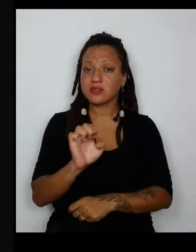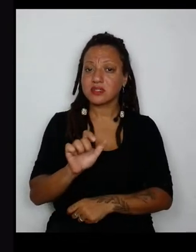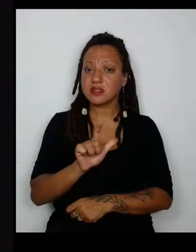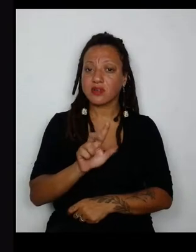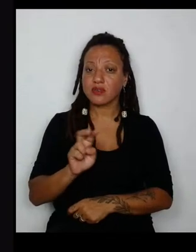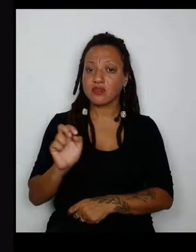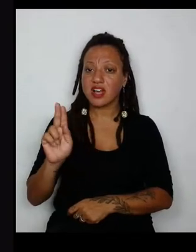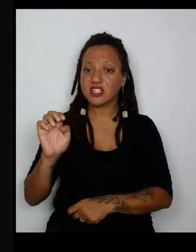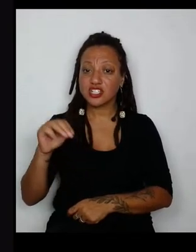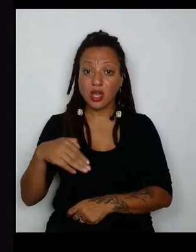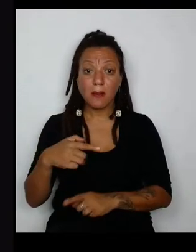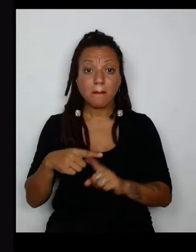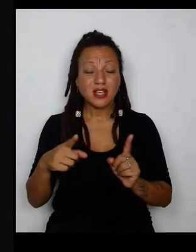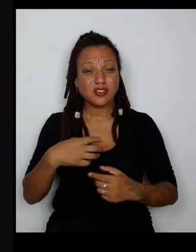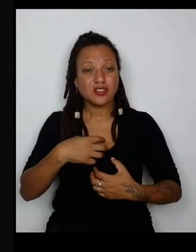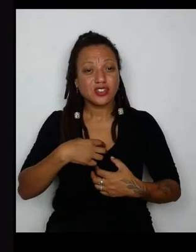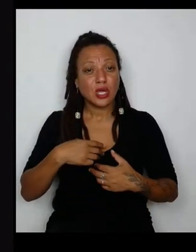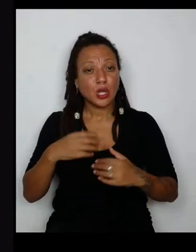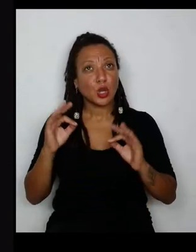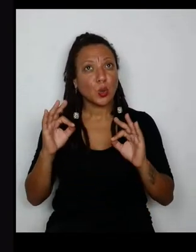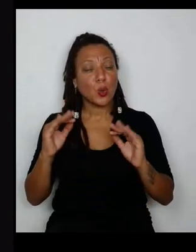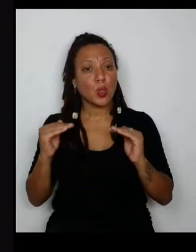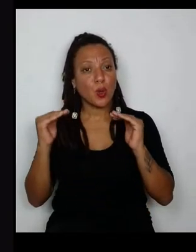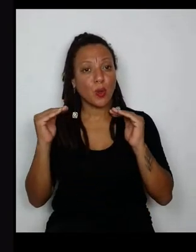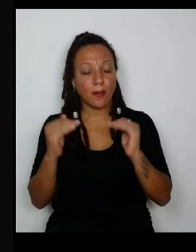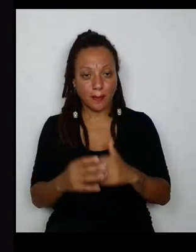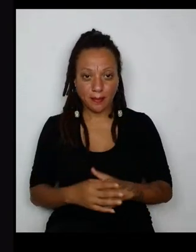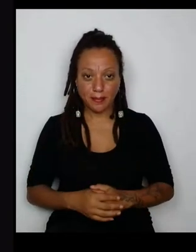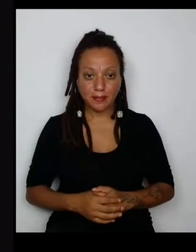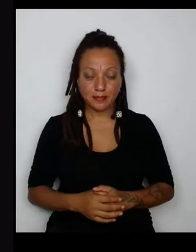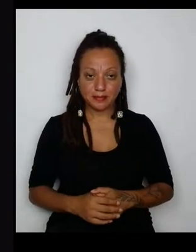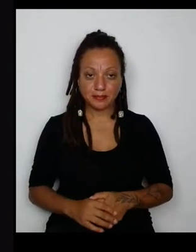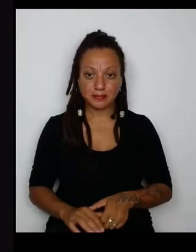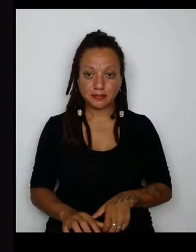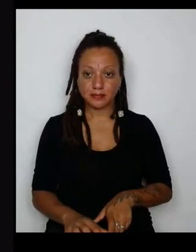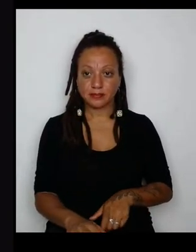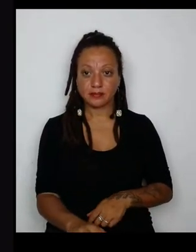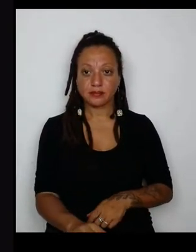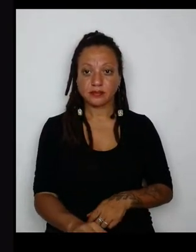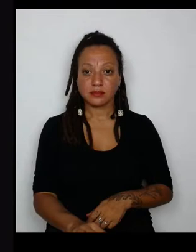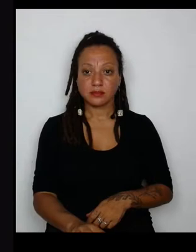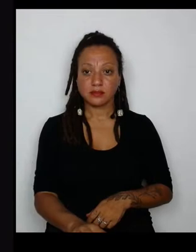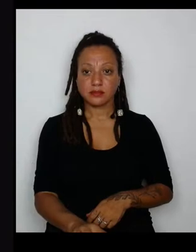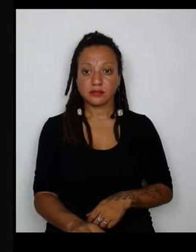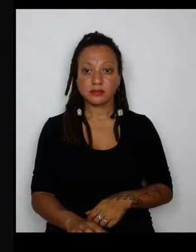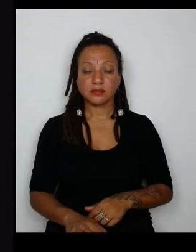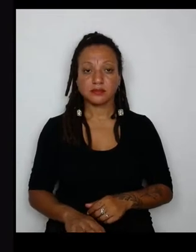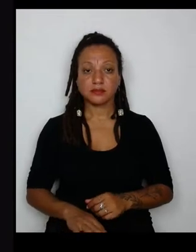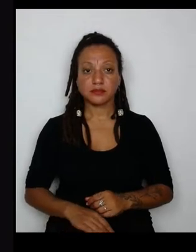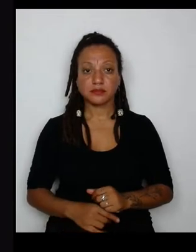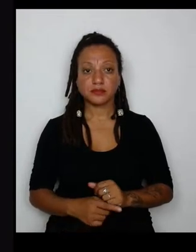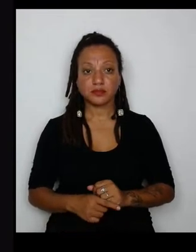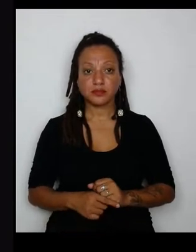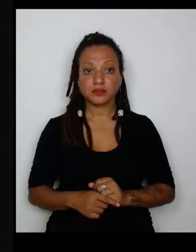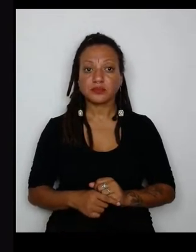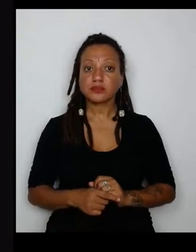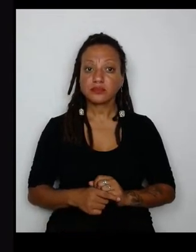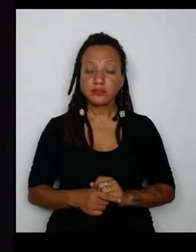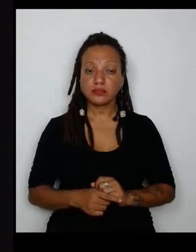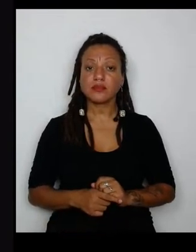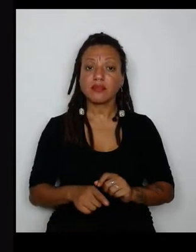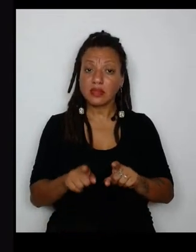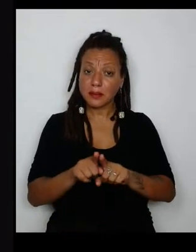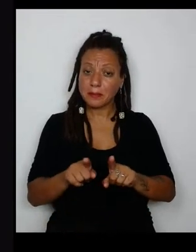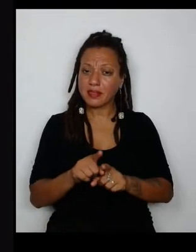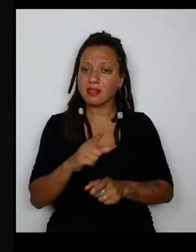they are for viao are a more personal engagement and uh and again new zealand samoan artist andy